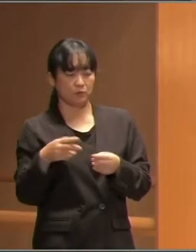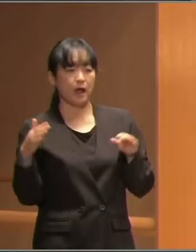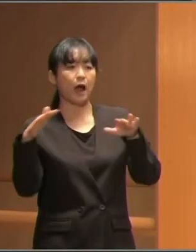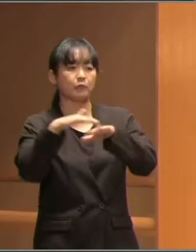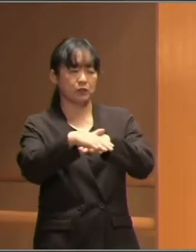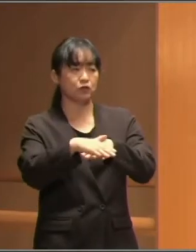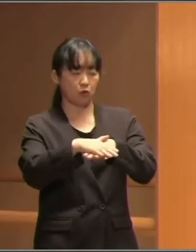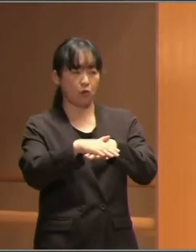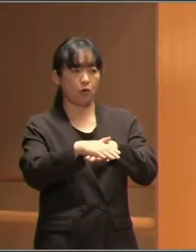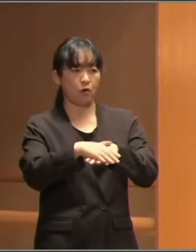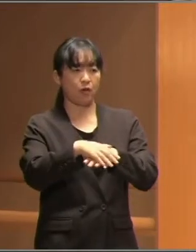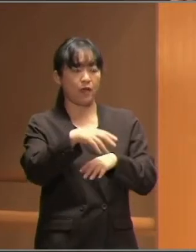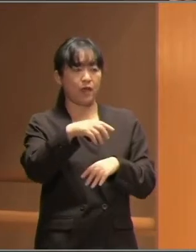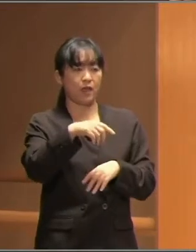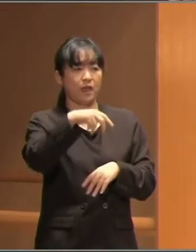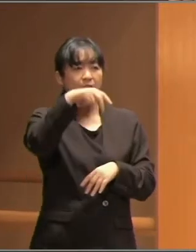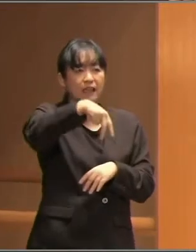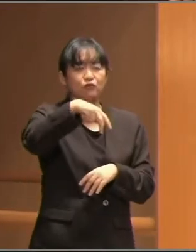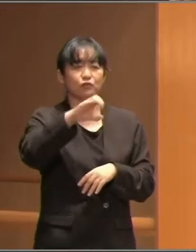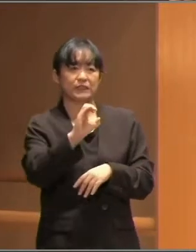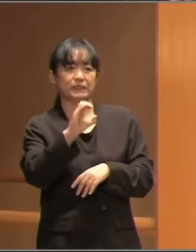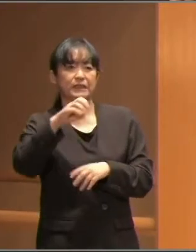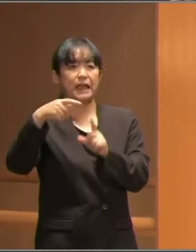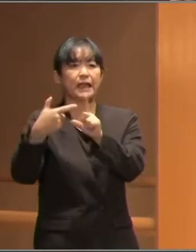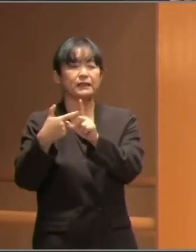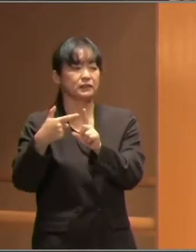clay hybrid, or NCH.